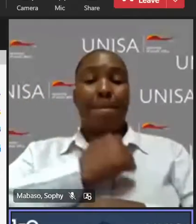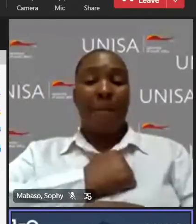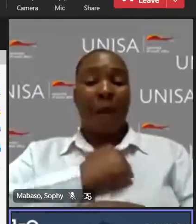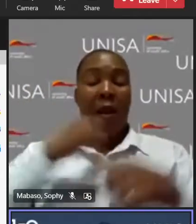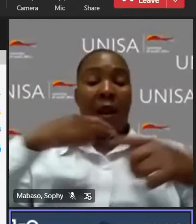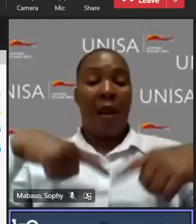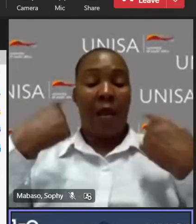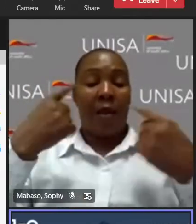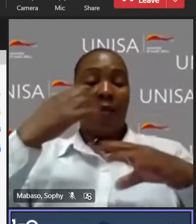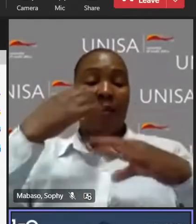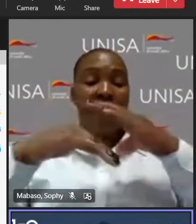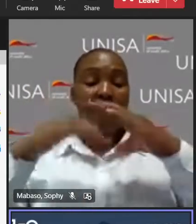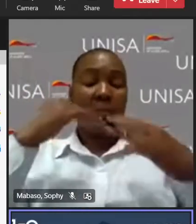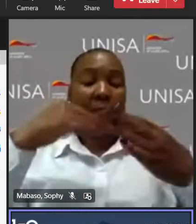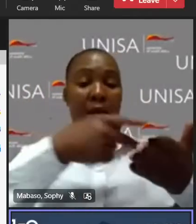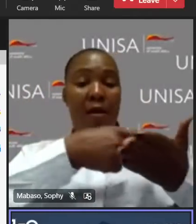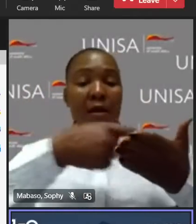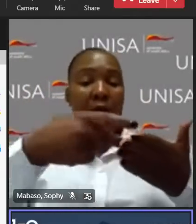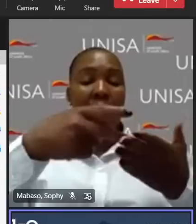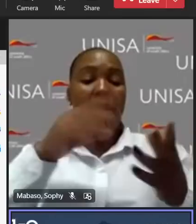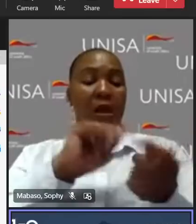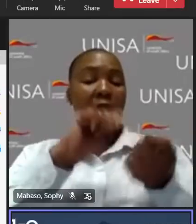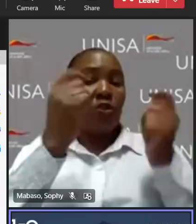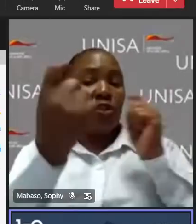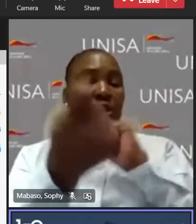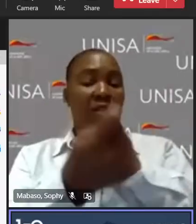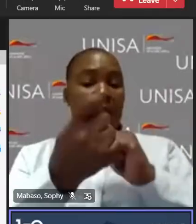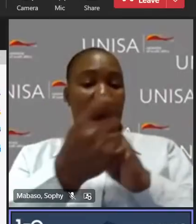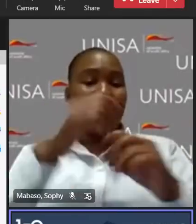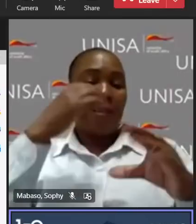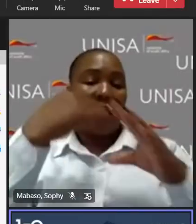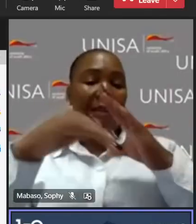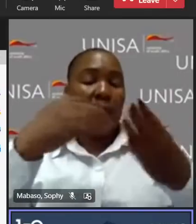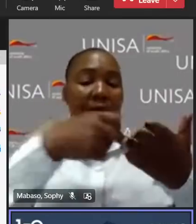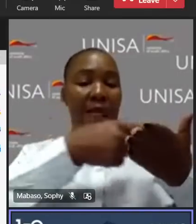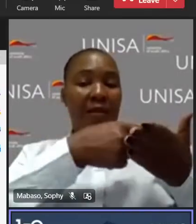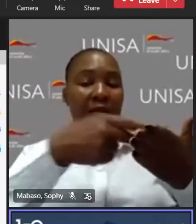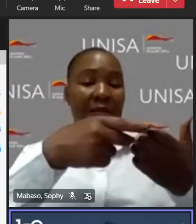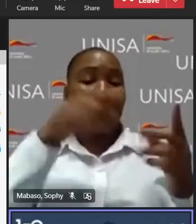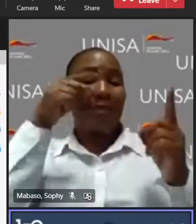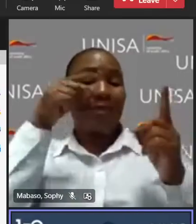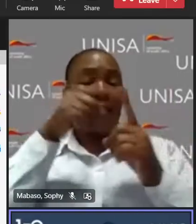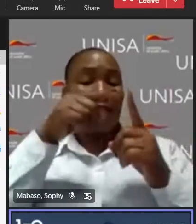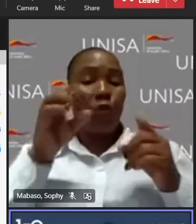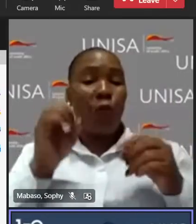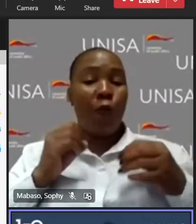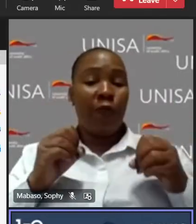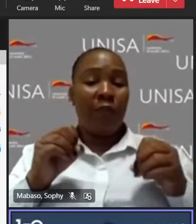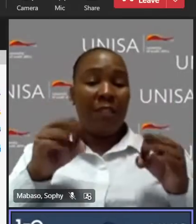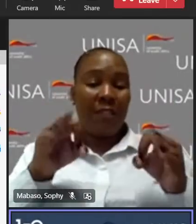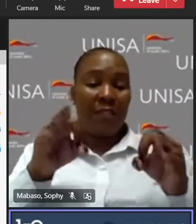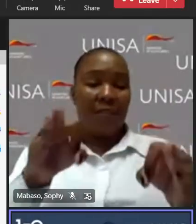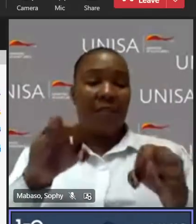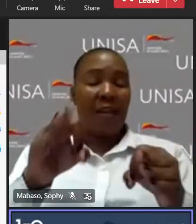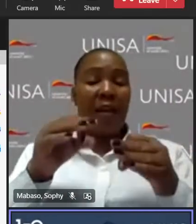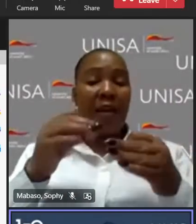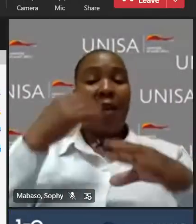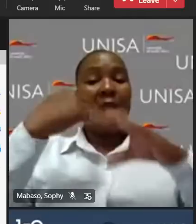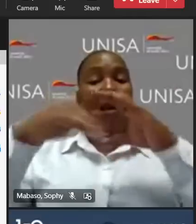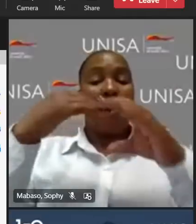can't change the email address because this is your official channel for